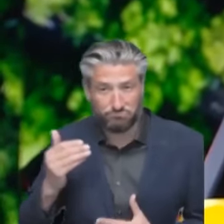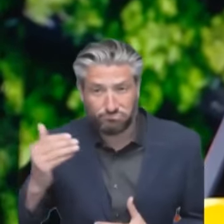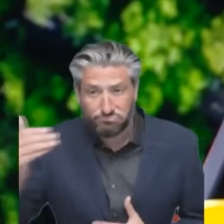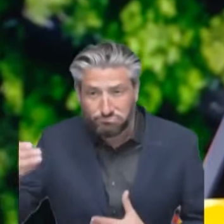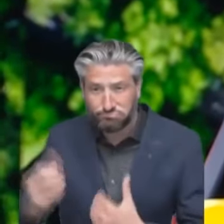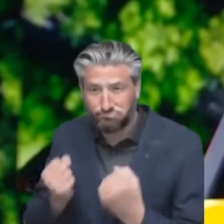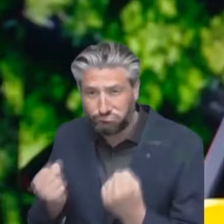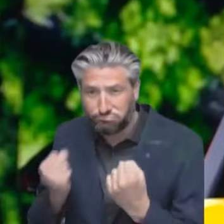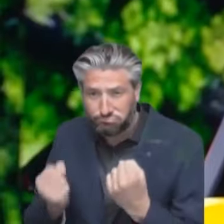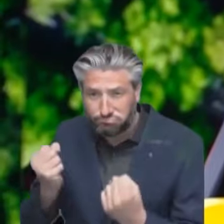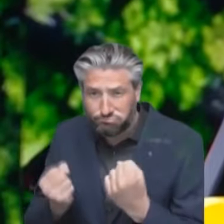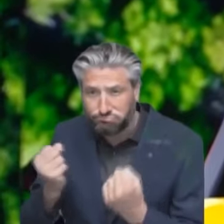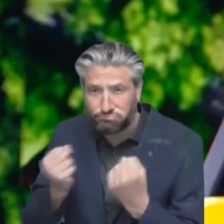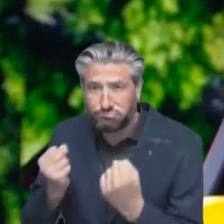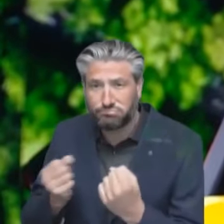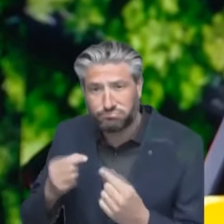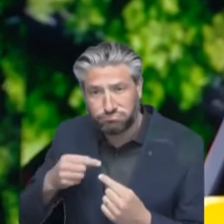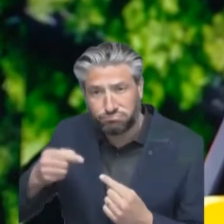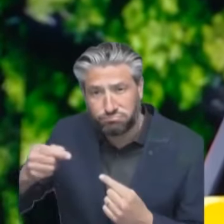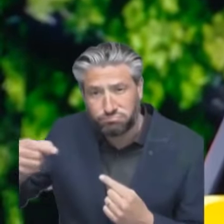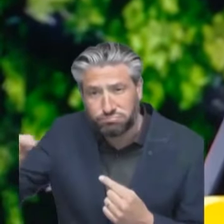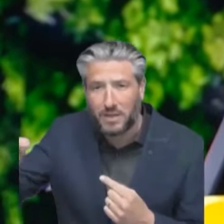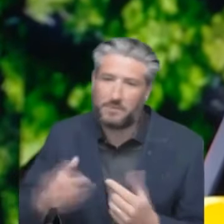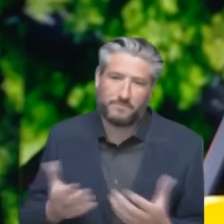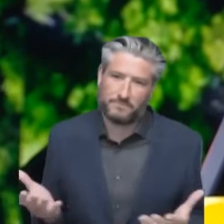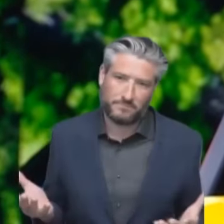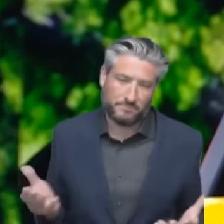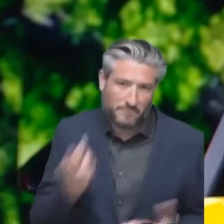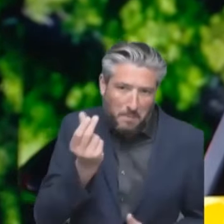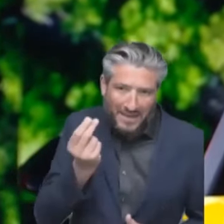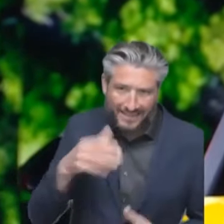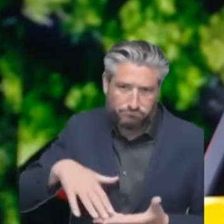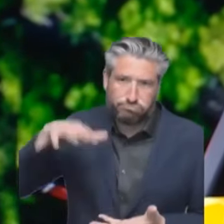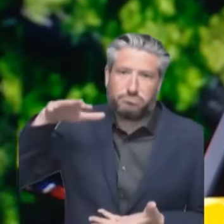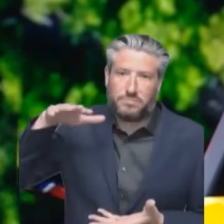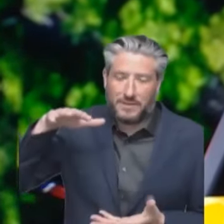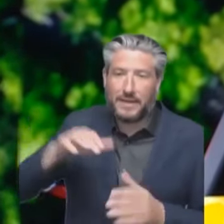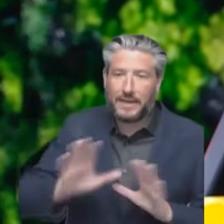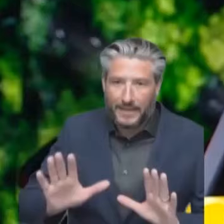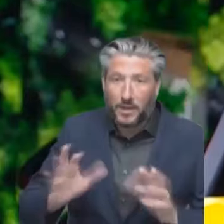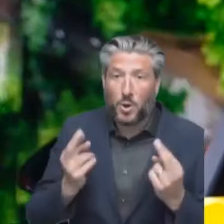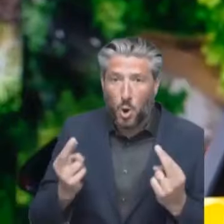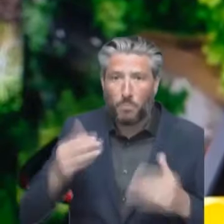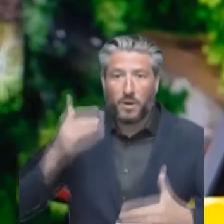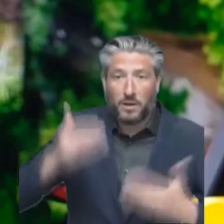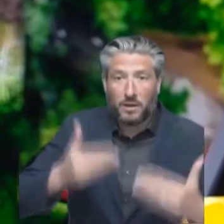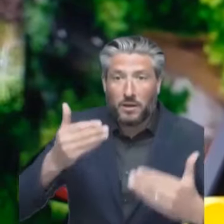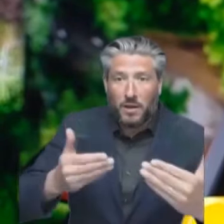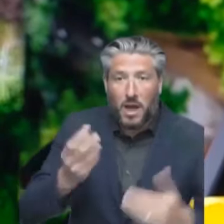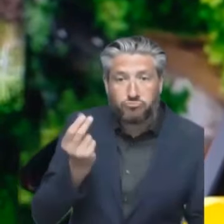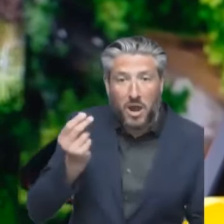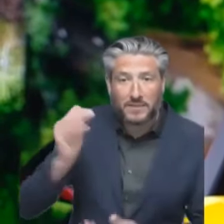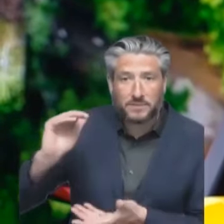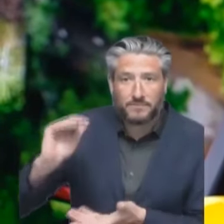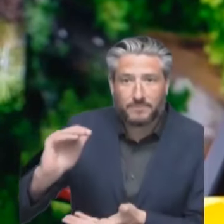expensive. But very quickly, I do believe that we should be able to drive the price down to a competitive price. At least I hope so. And